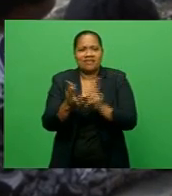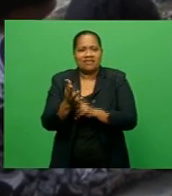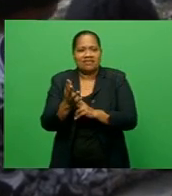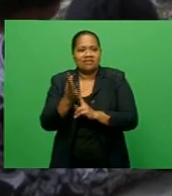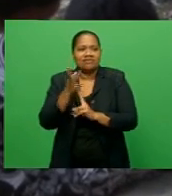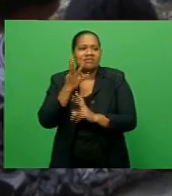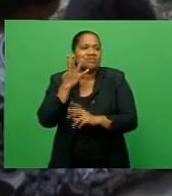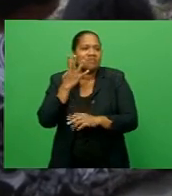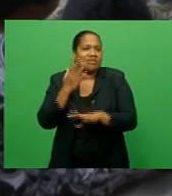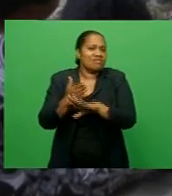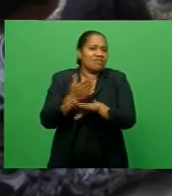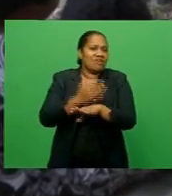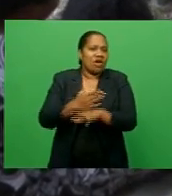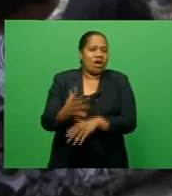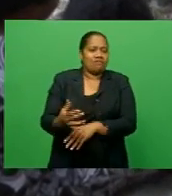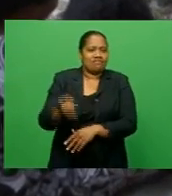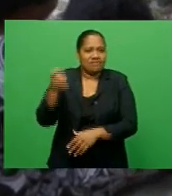period.